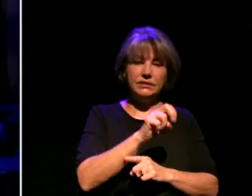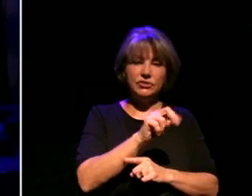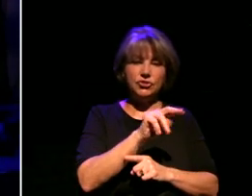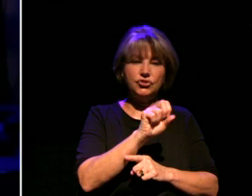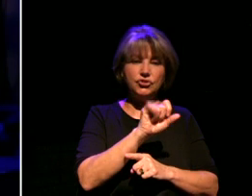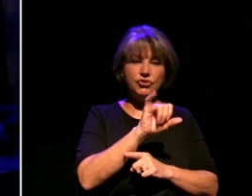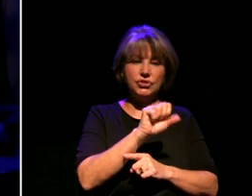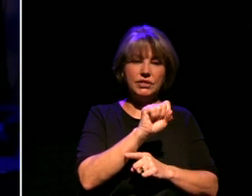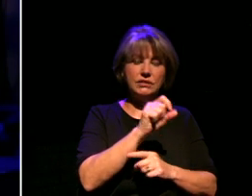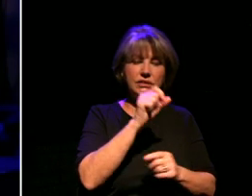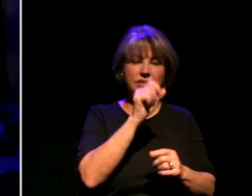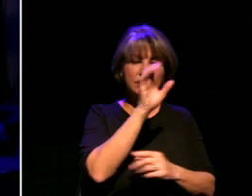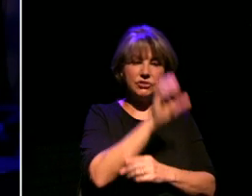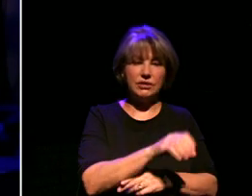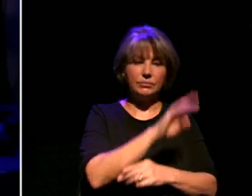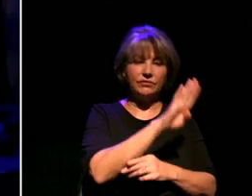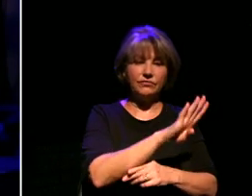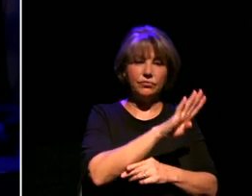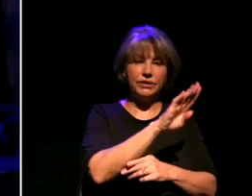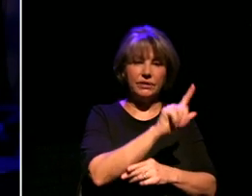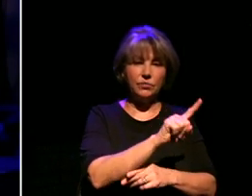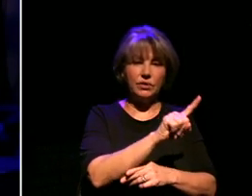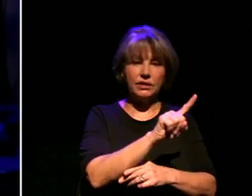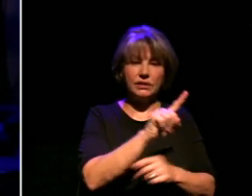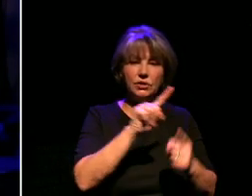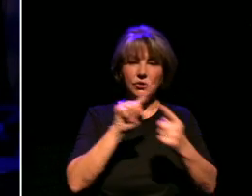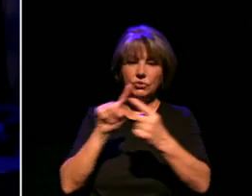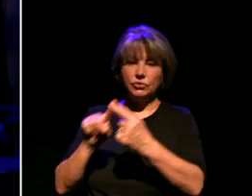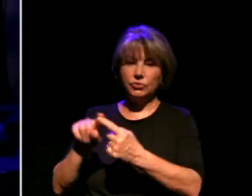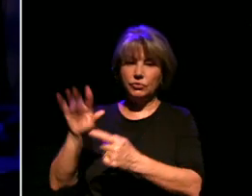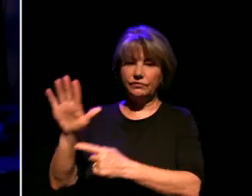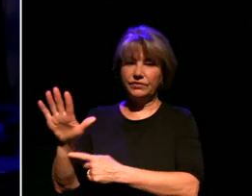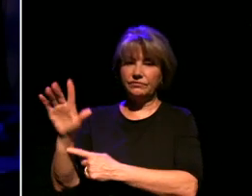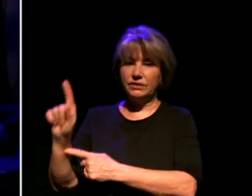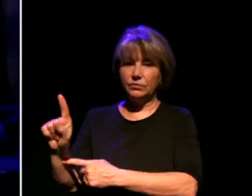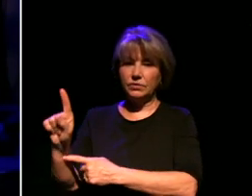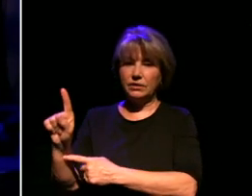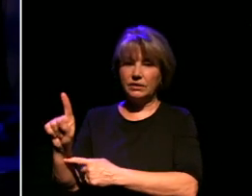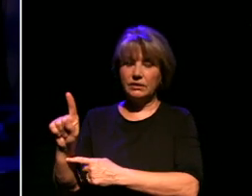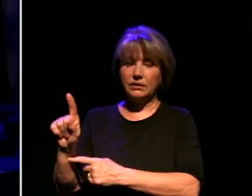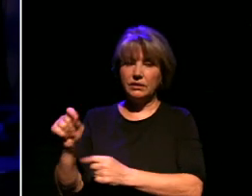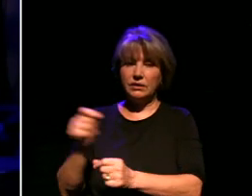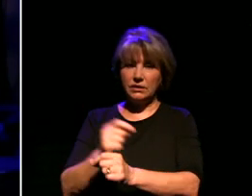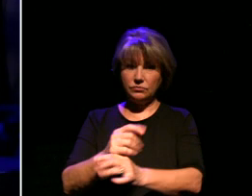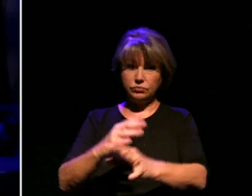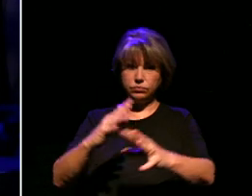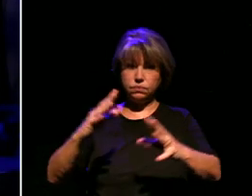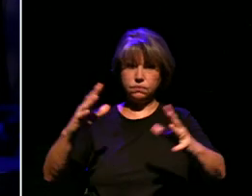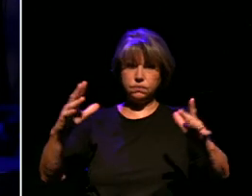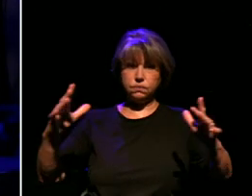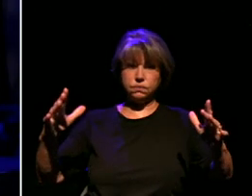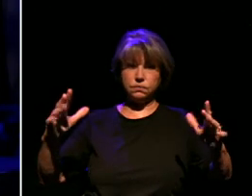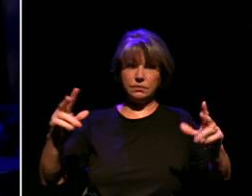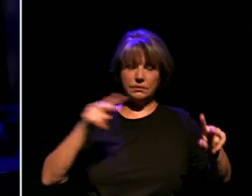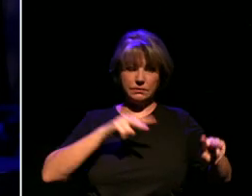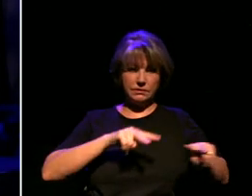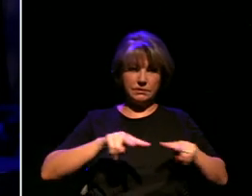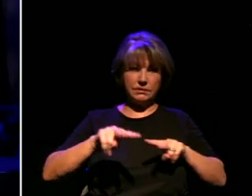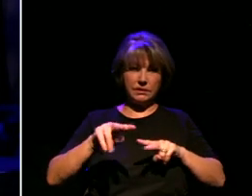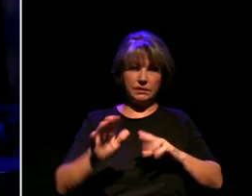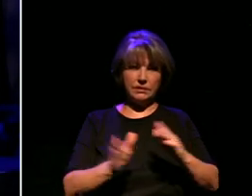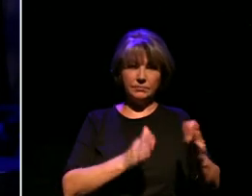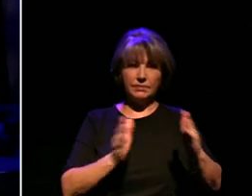51 is it zooms out and it shows you a bigger plan, a larger plan of blessing through this plan of